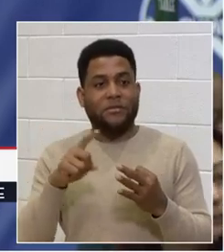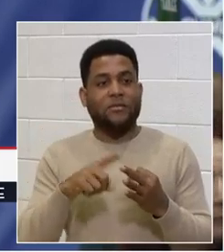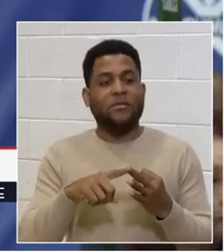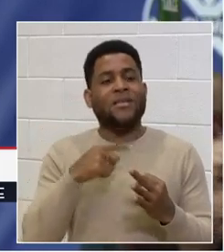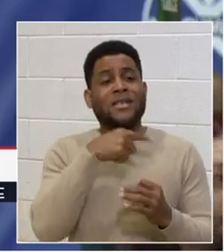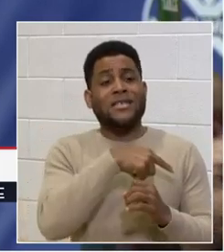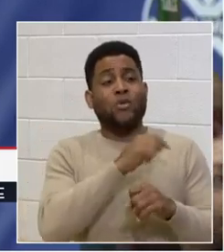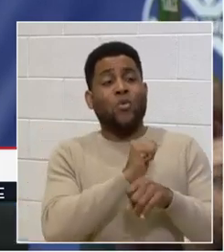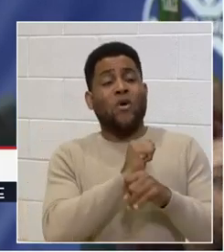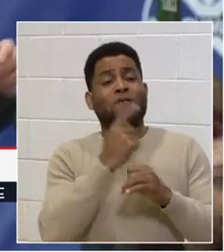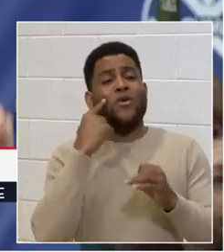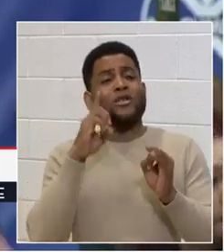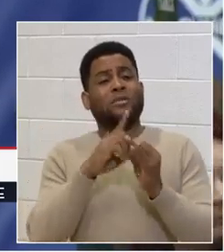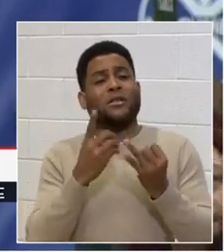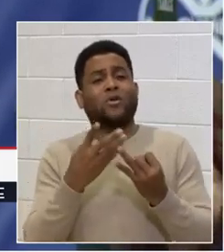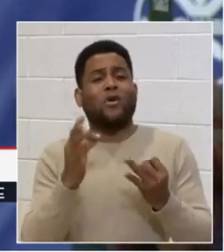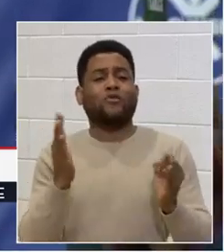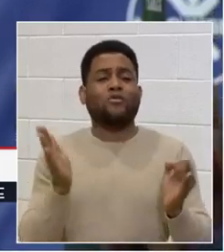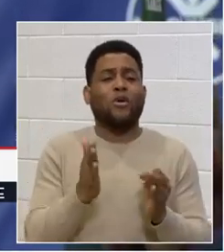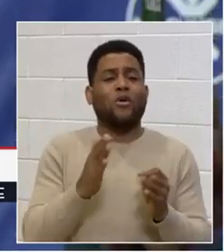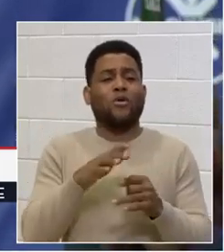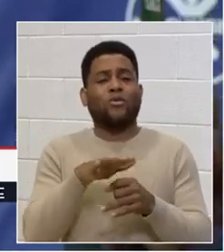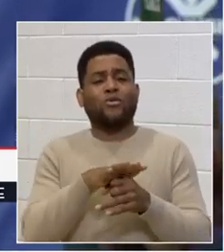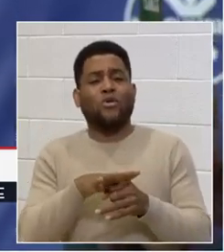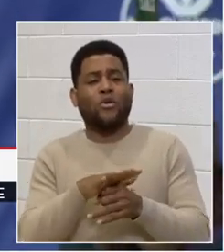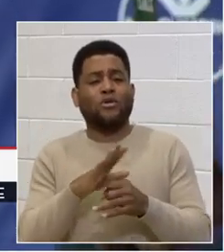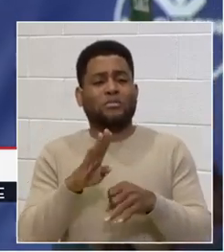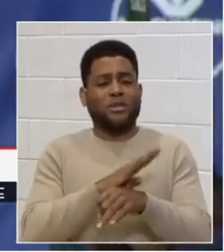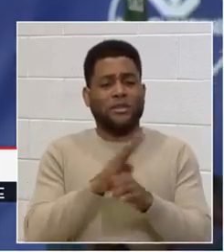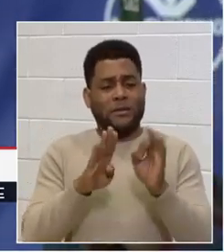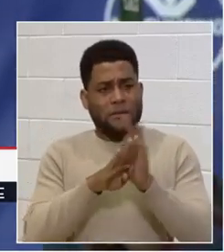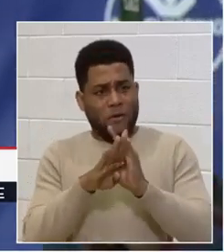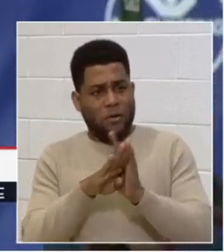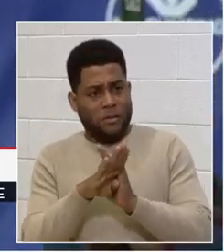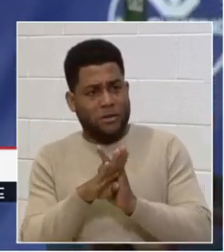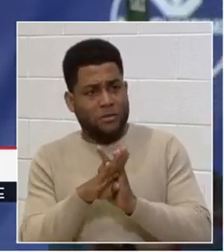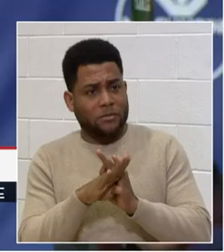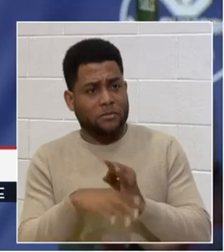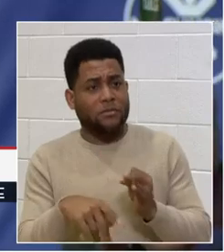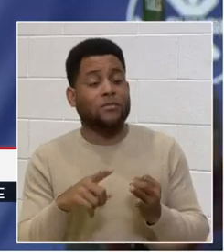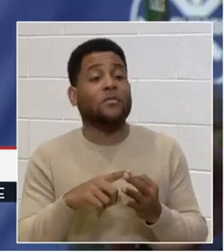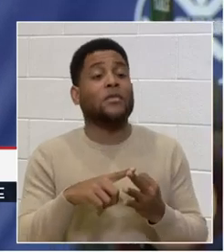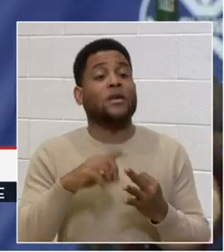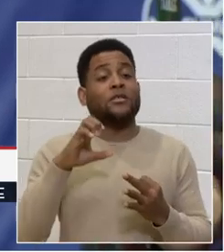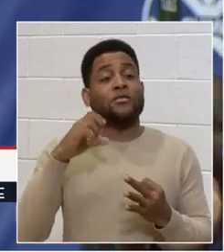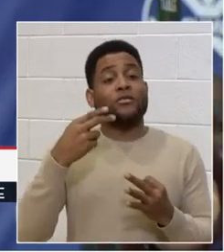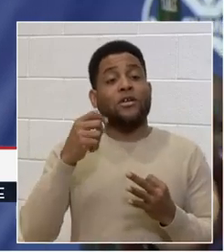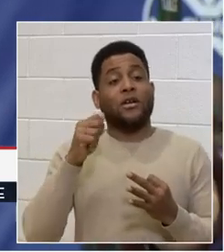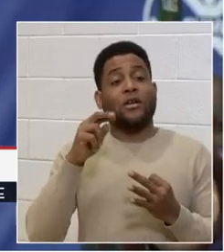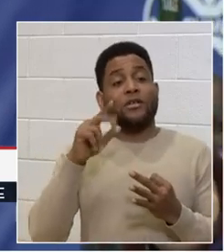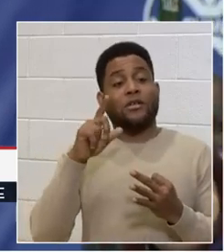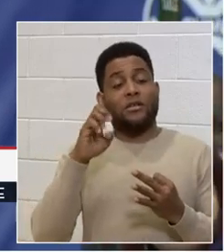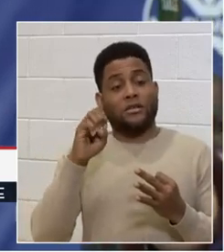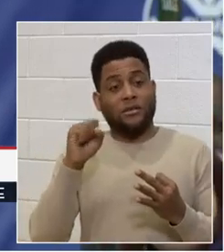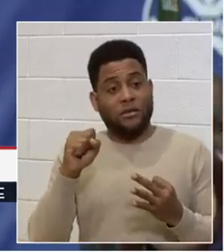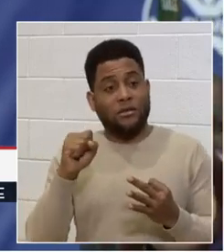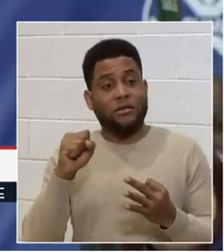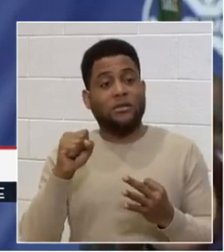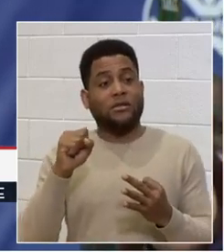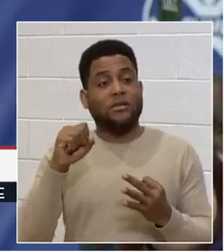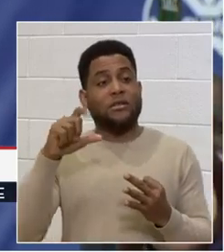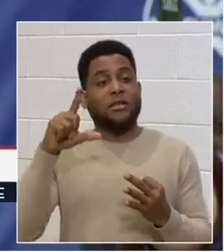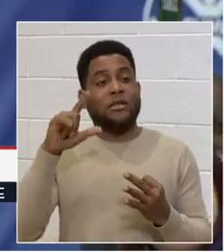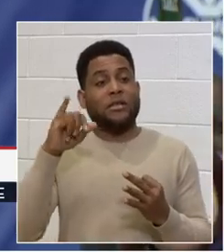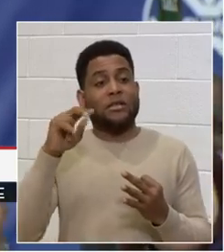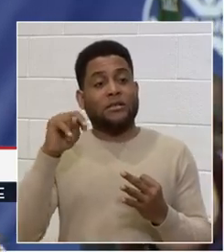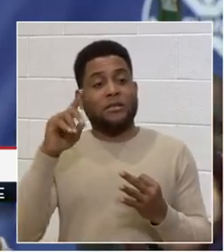Local Business Development. And we also have Charles Lindsay, who's the Chief Administrative Officer for DHCD, the Department of Housing